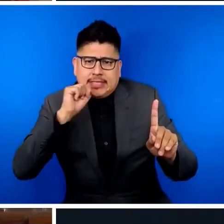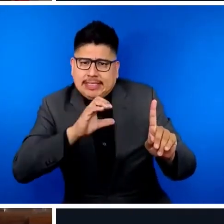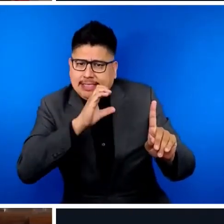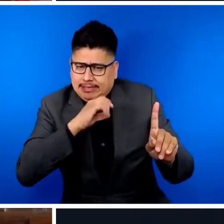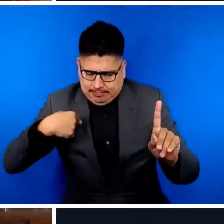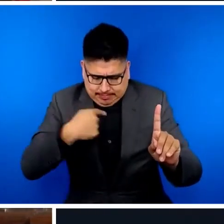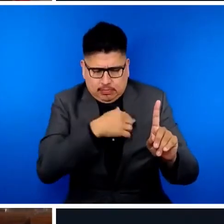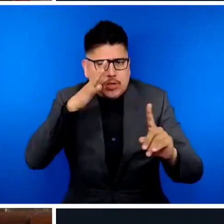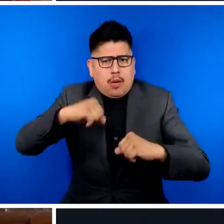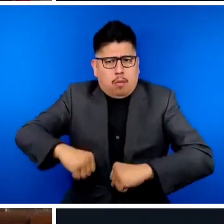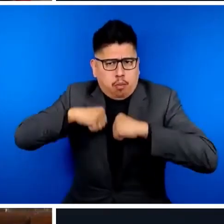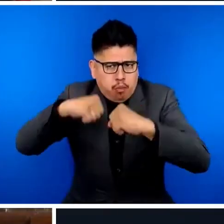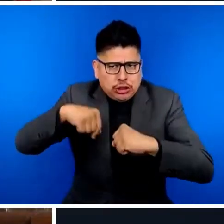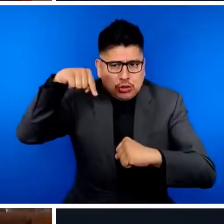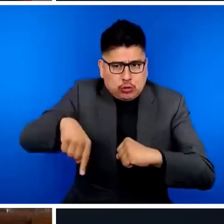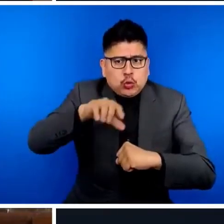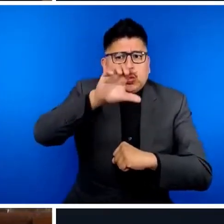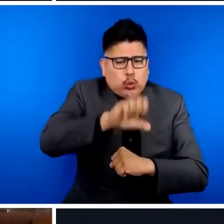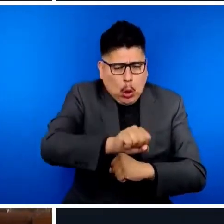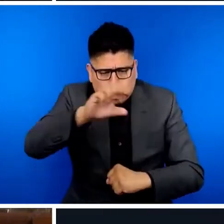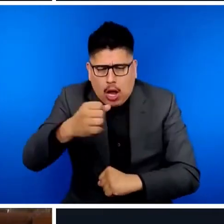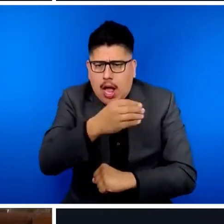Security, Medicare, Medicaid.